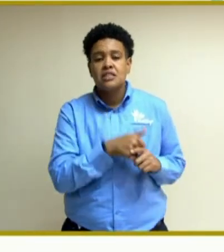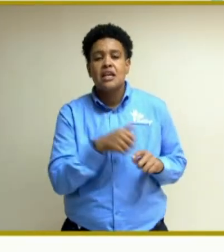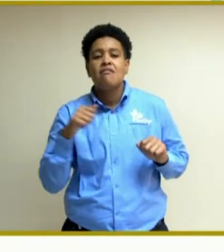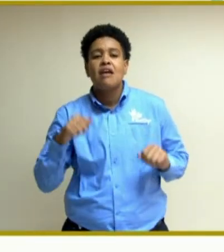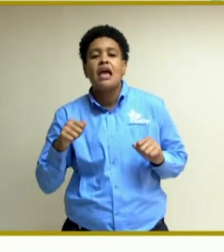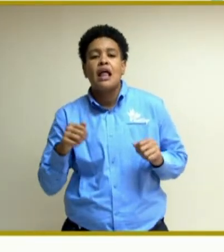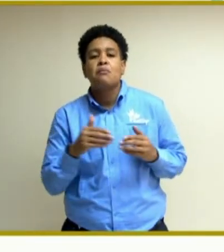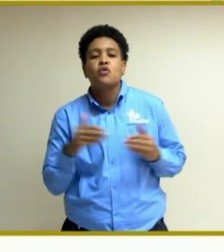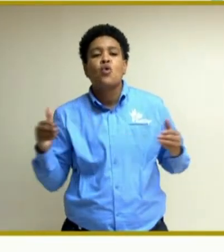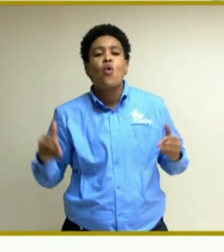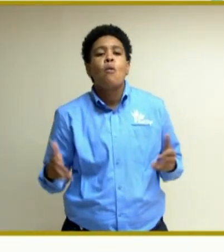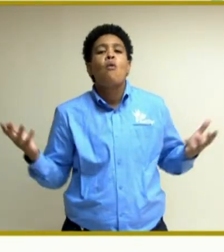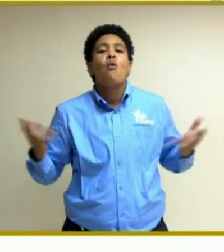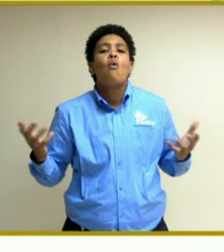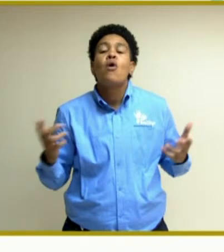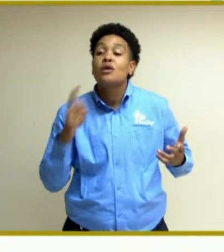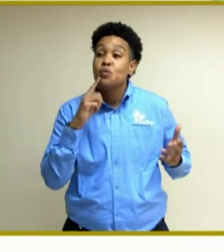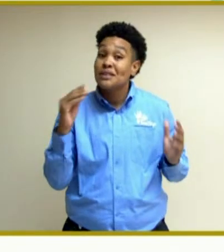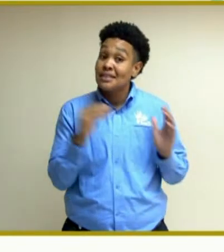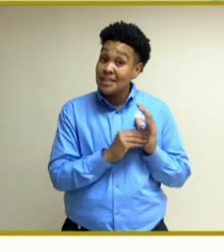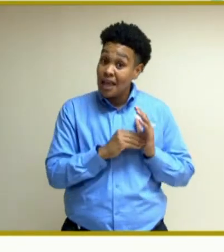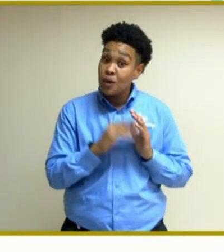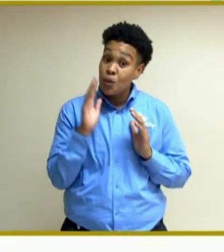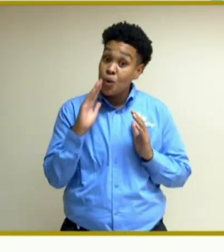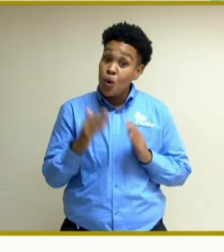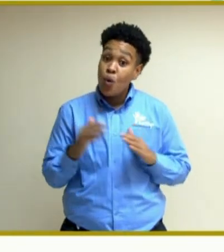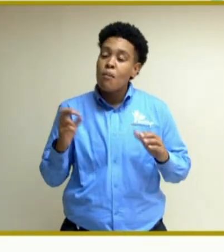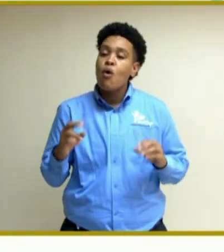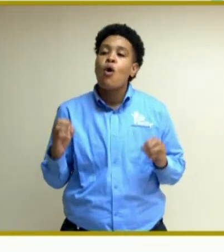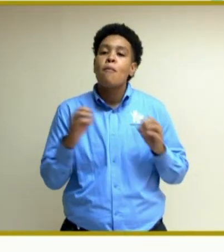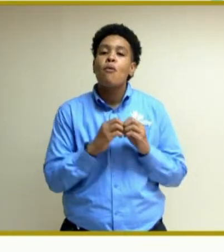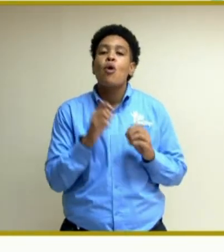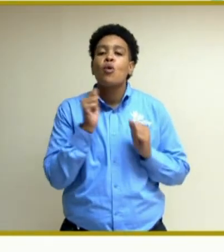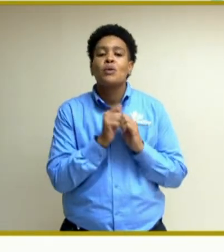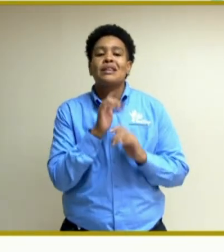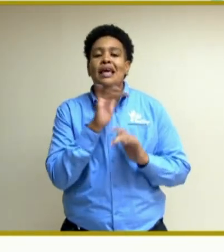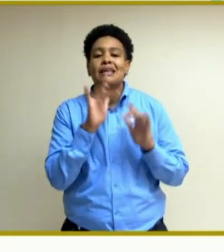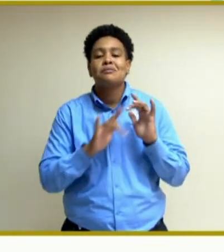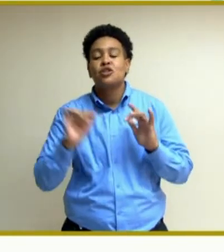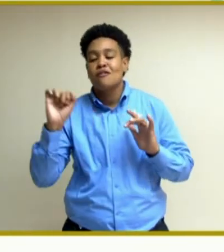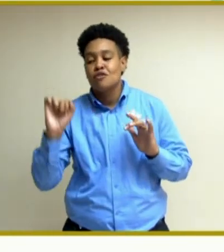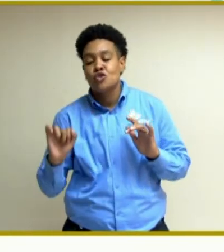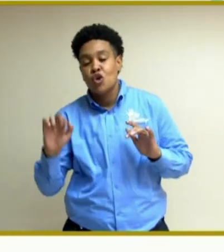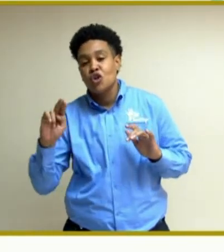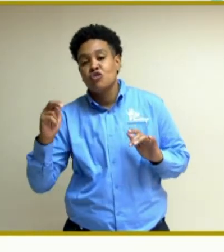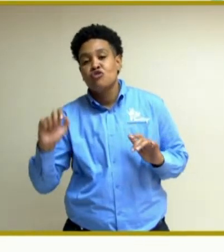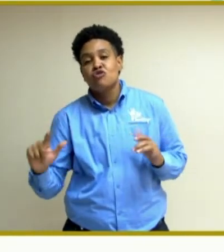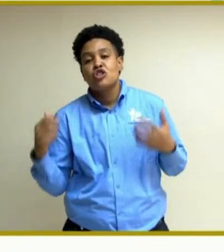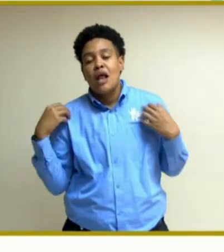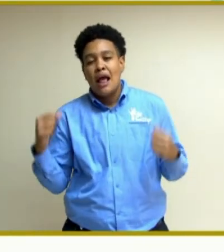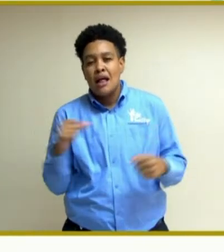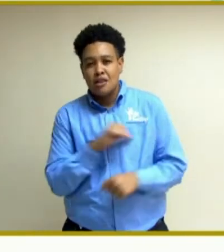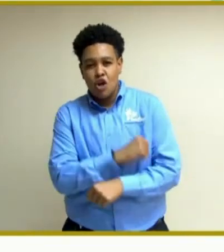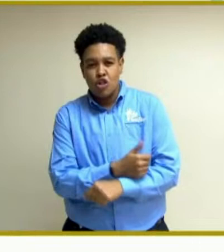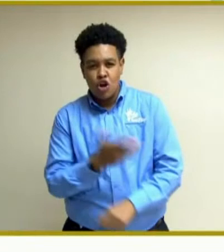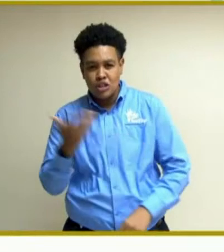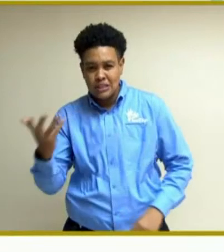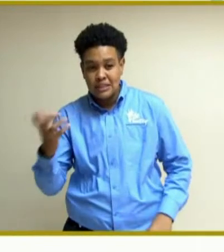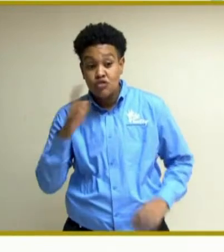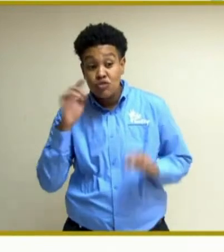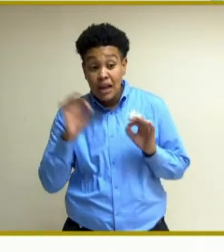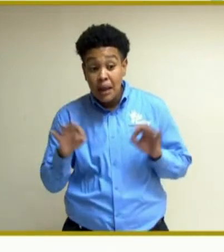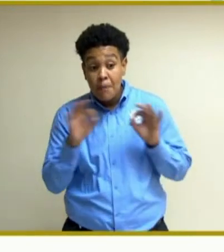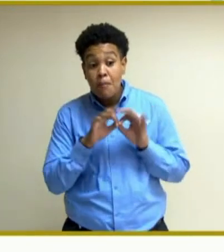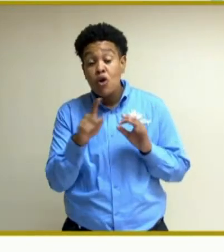to open what was stated or more, with the exception of the Southern Regional Health Authority. And it is